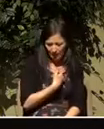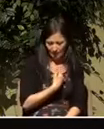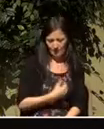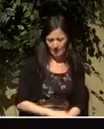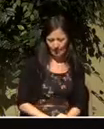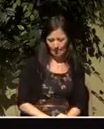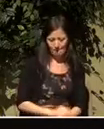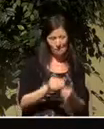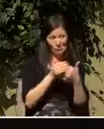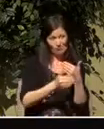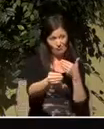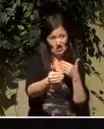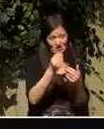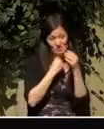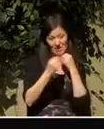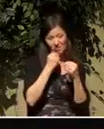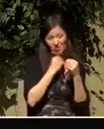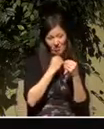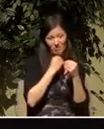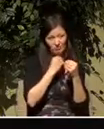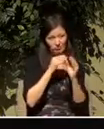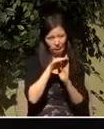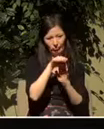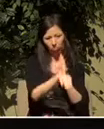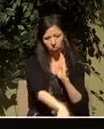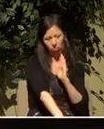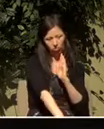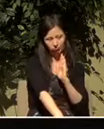The rest of the meal, it didn't go very well either.